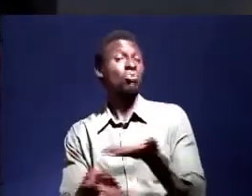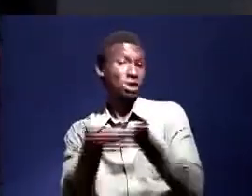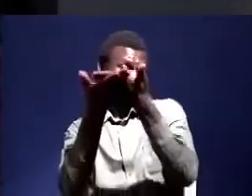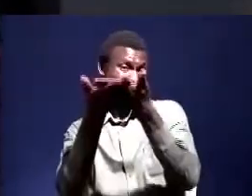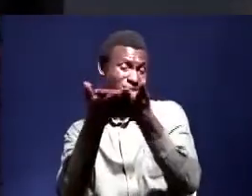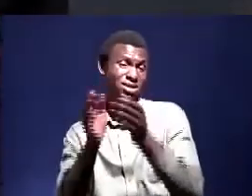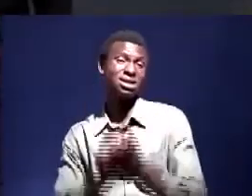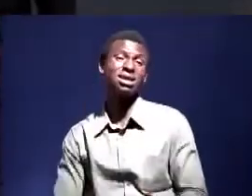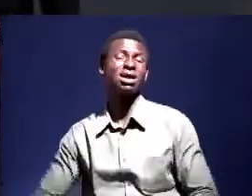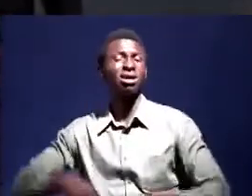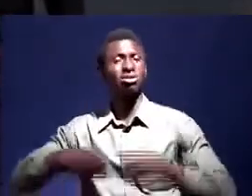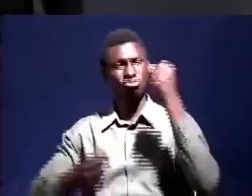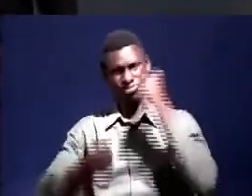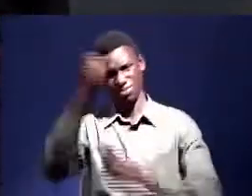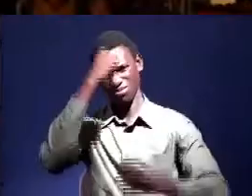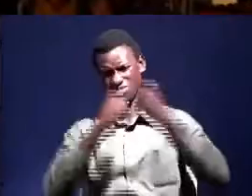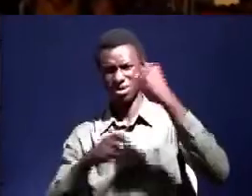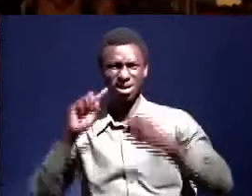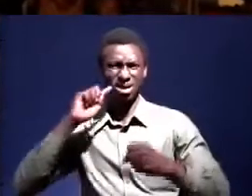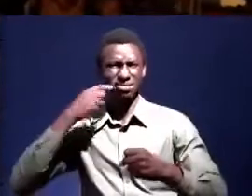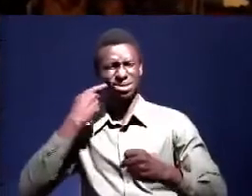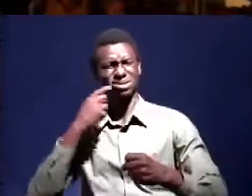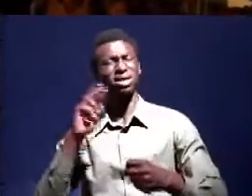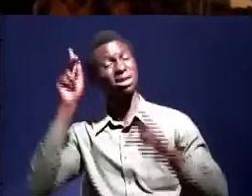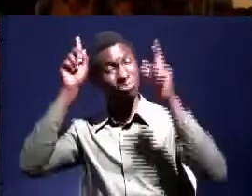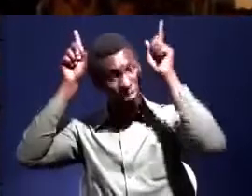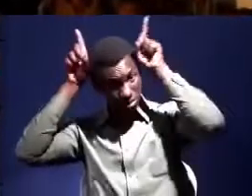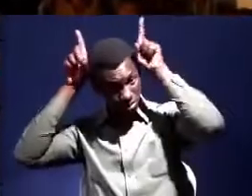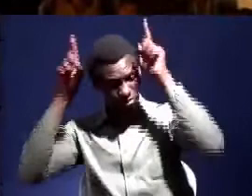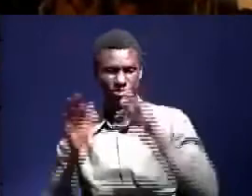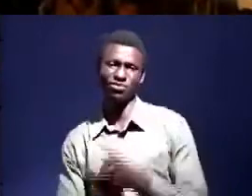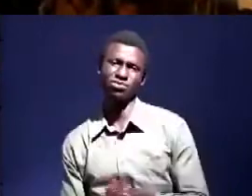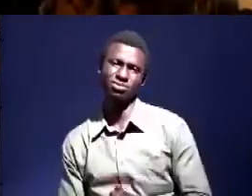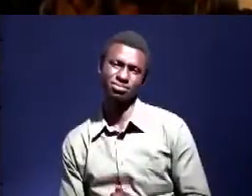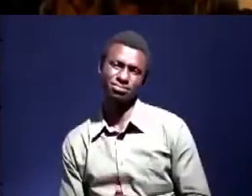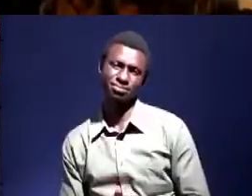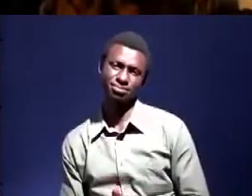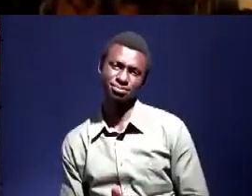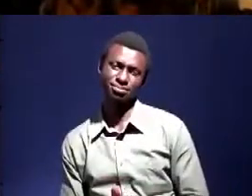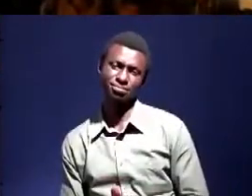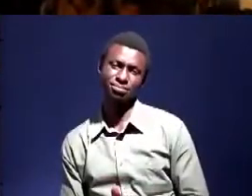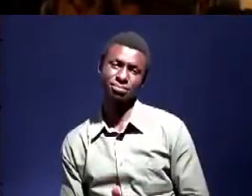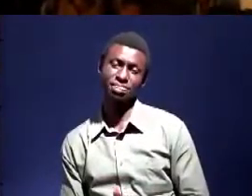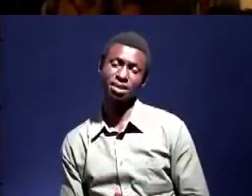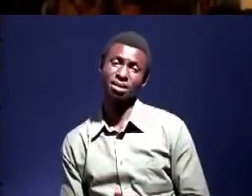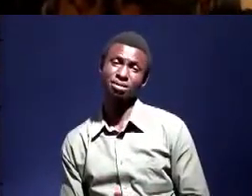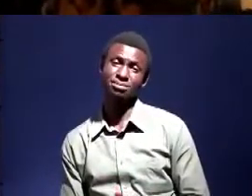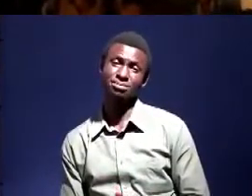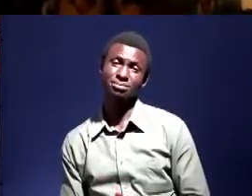And second, to enable you to be a powerful witness for Jesus.